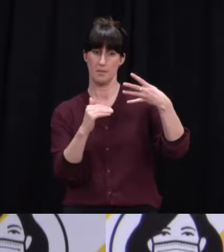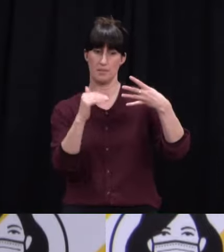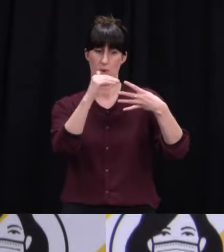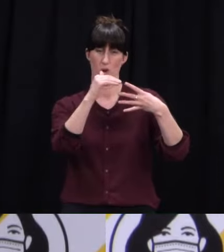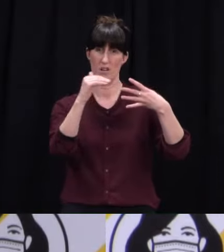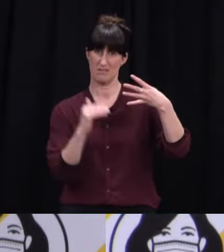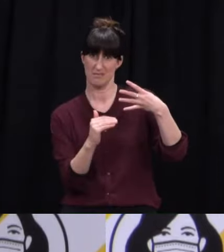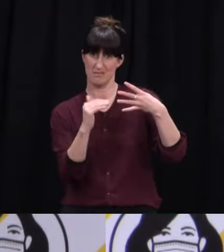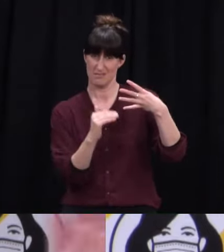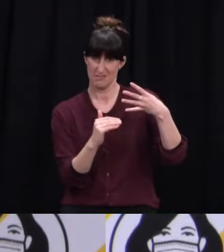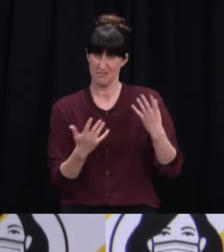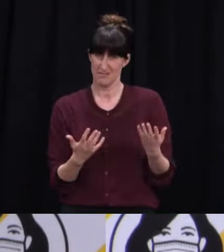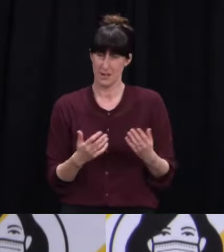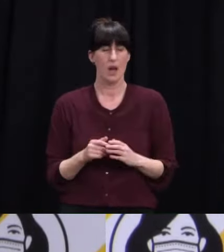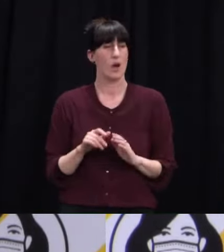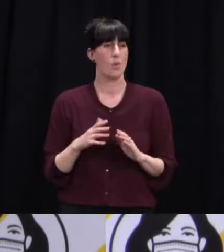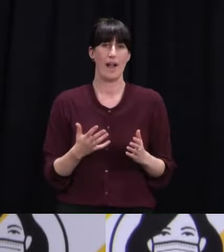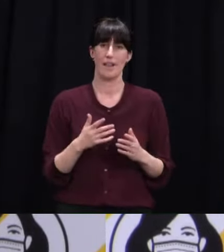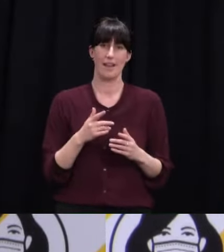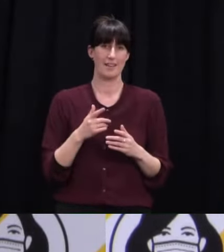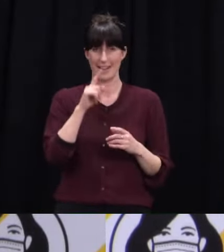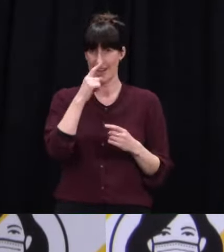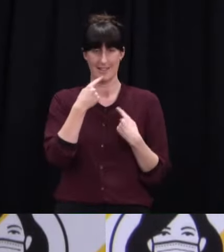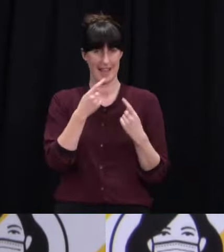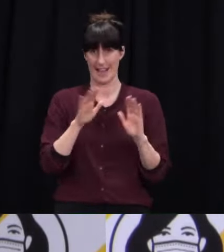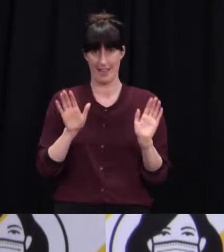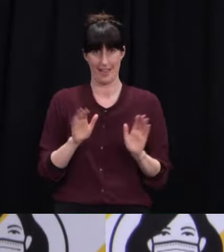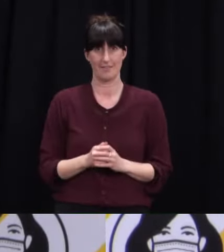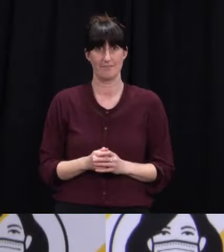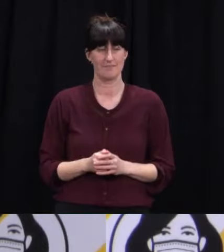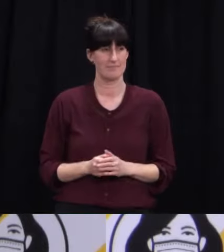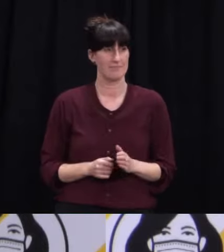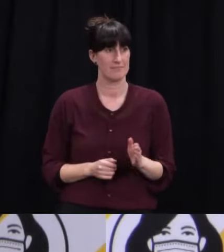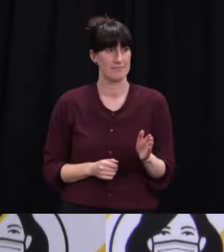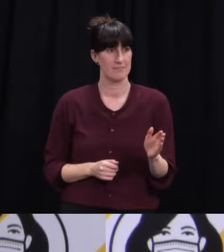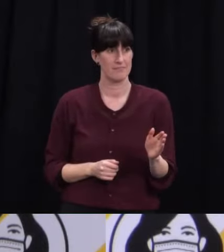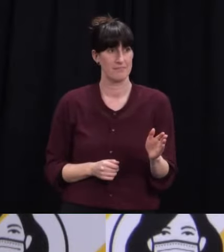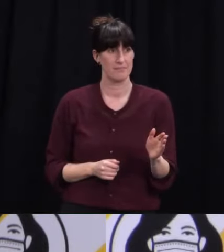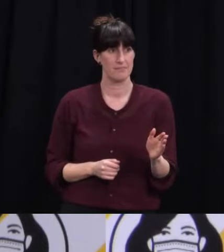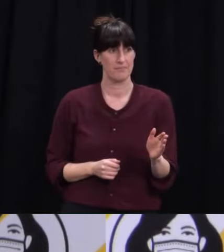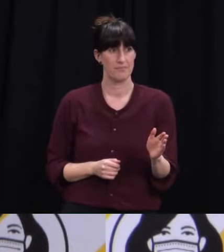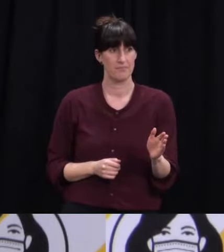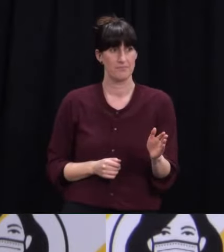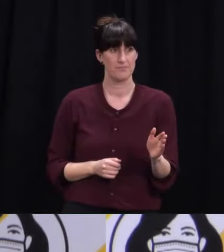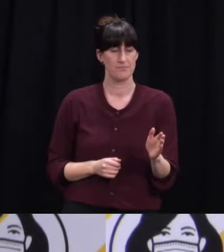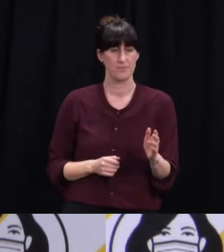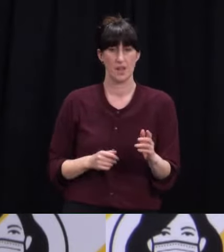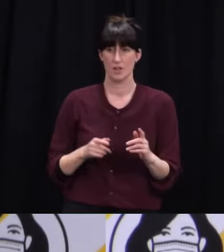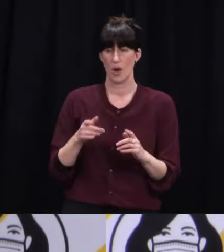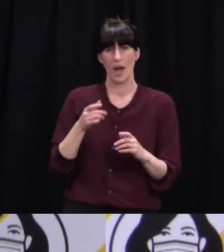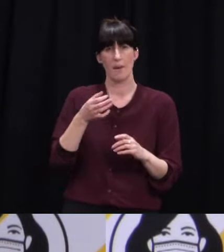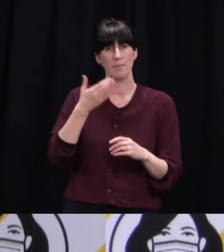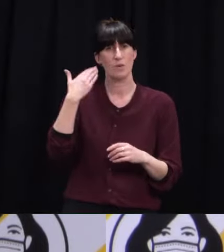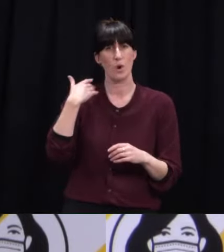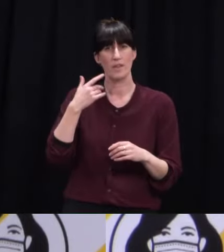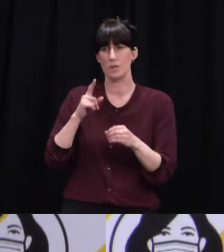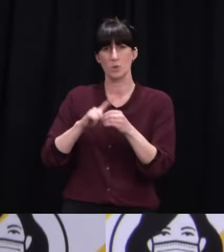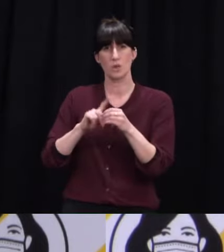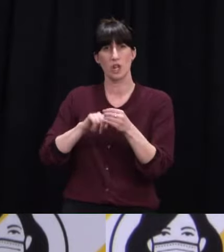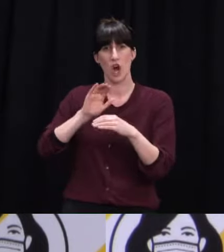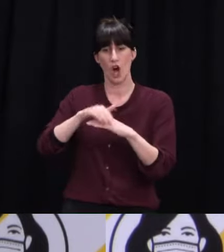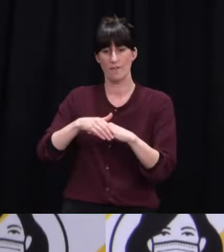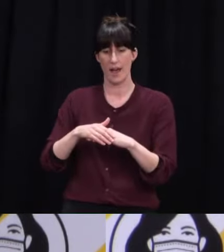alert levels. Ben. Just a quick follow-up on Henry's earlier question regarding transmission outside of the house, outside of the